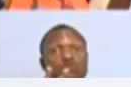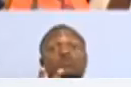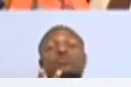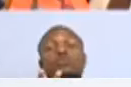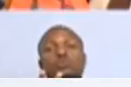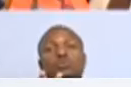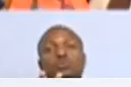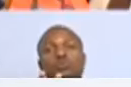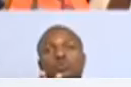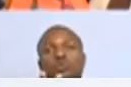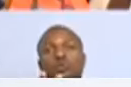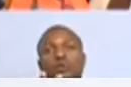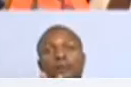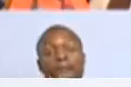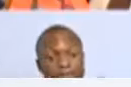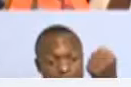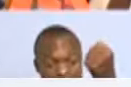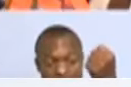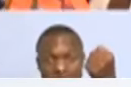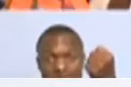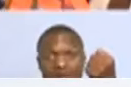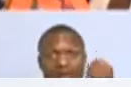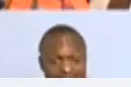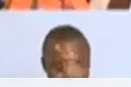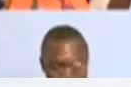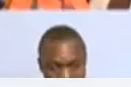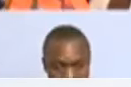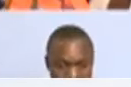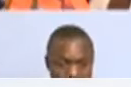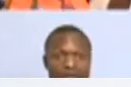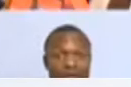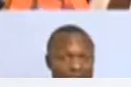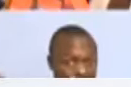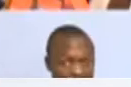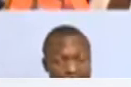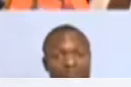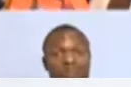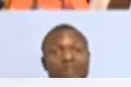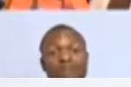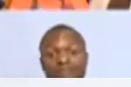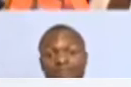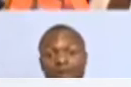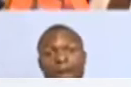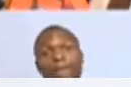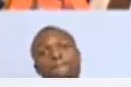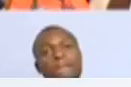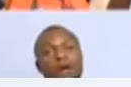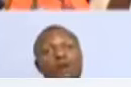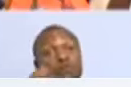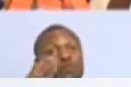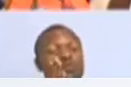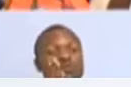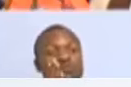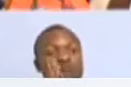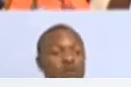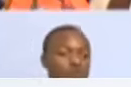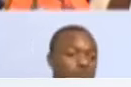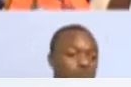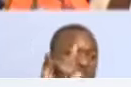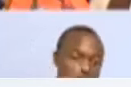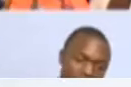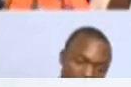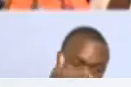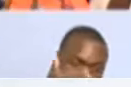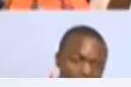so that your members of Parliament can bring value back home whenever they travel outside this country. It's